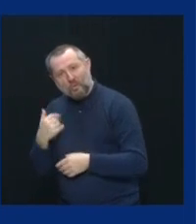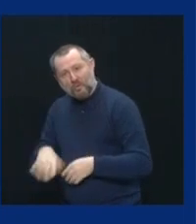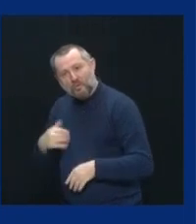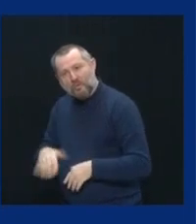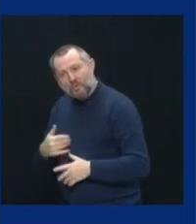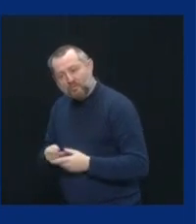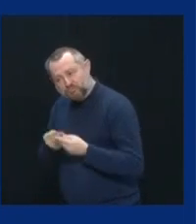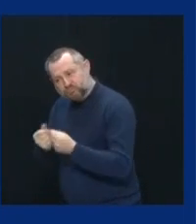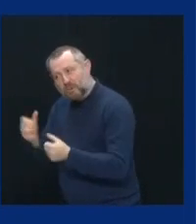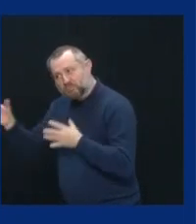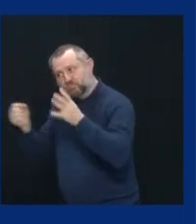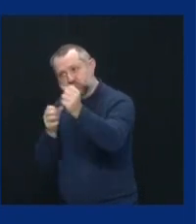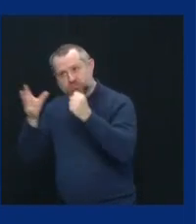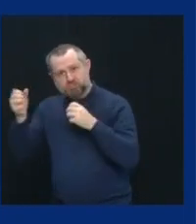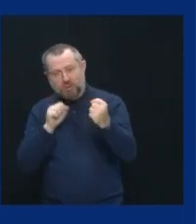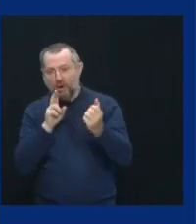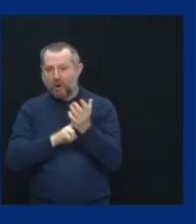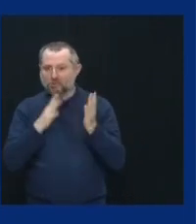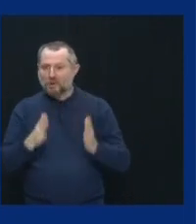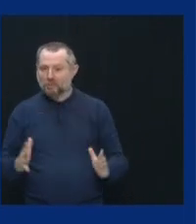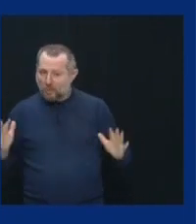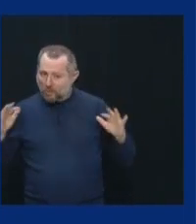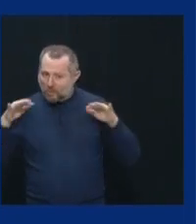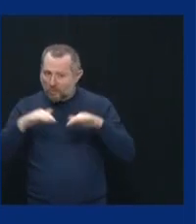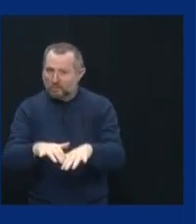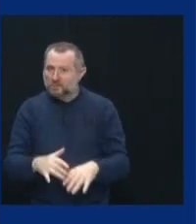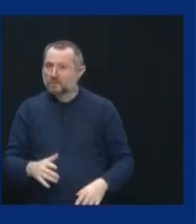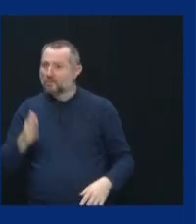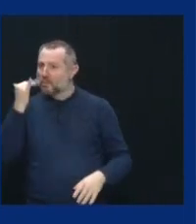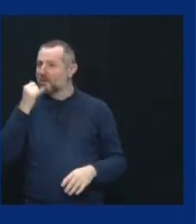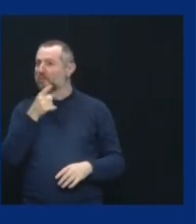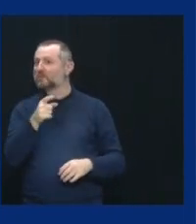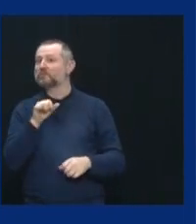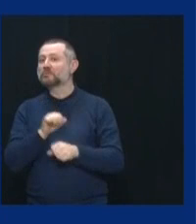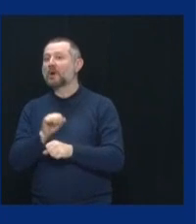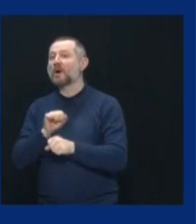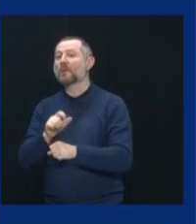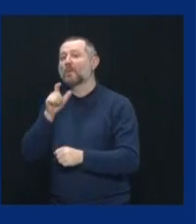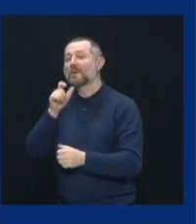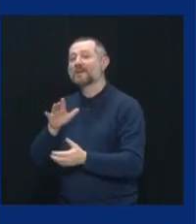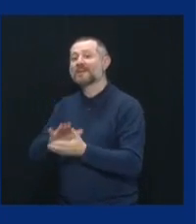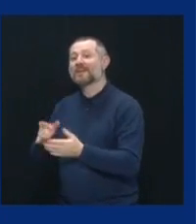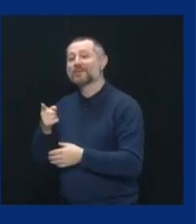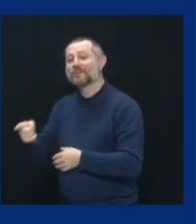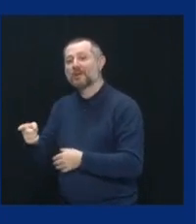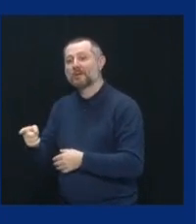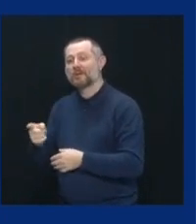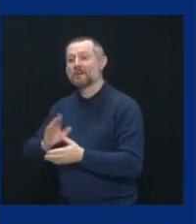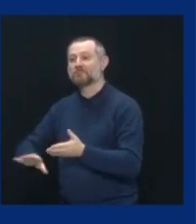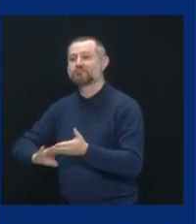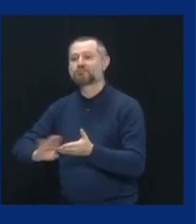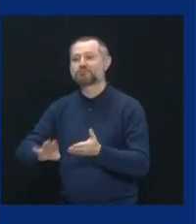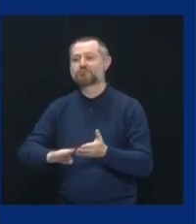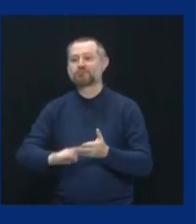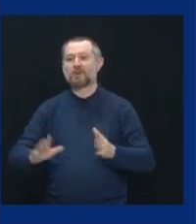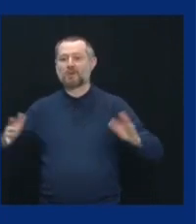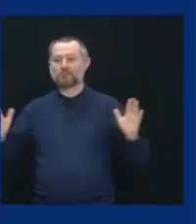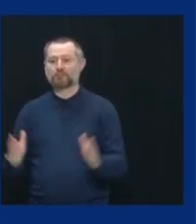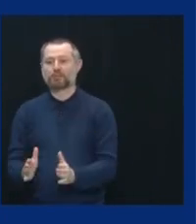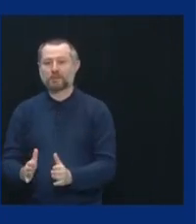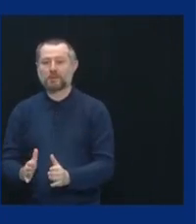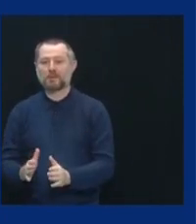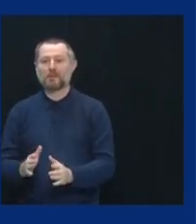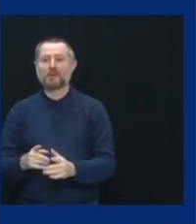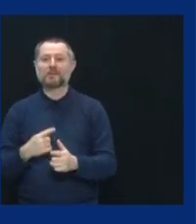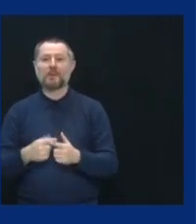cleaning the subway, especially after there were job cuts to cleaning crews before the pandemic, which could explain why they're cleaner than ever